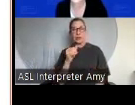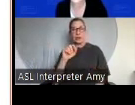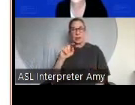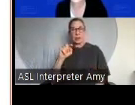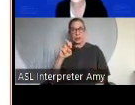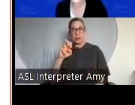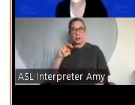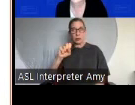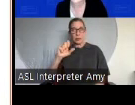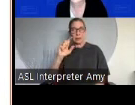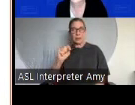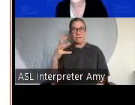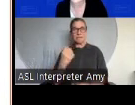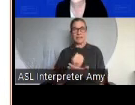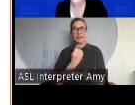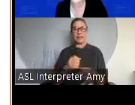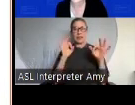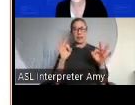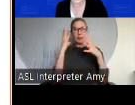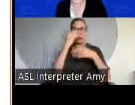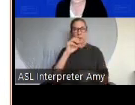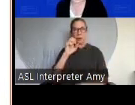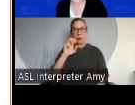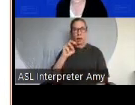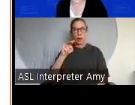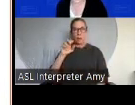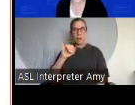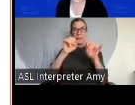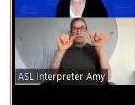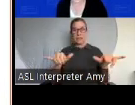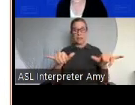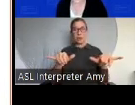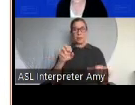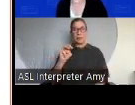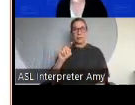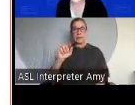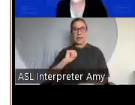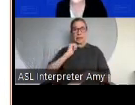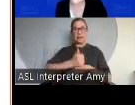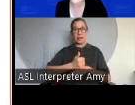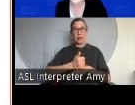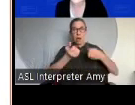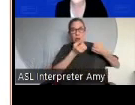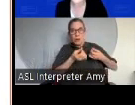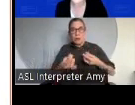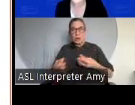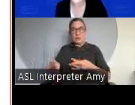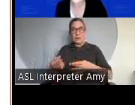of the wonderful Omni system that the MTA has created, which will allow for a seamless transfer from one mode to